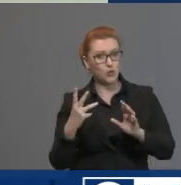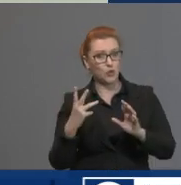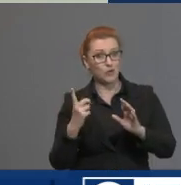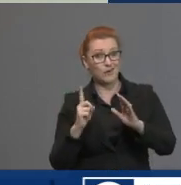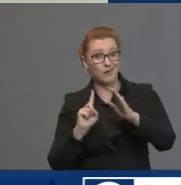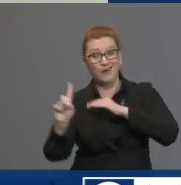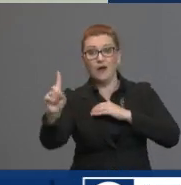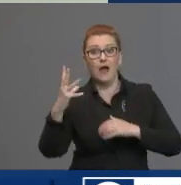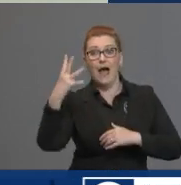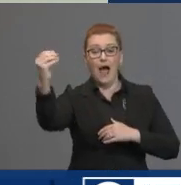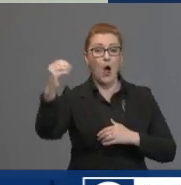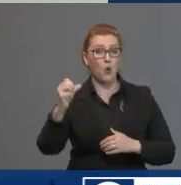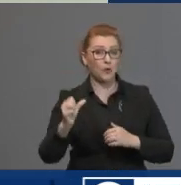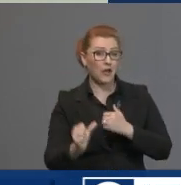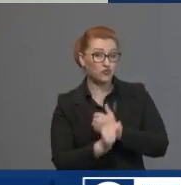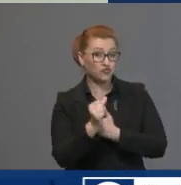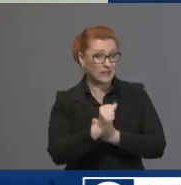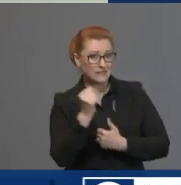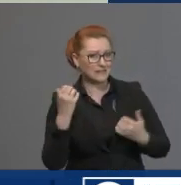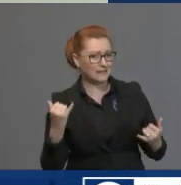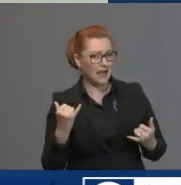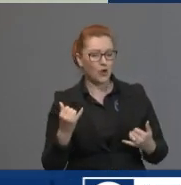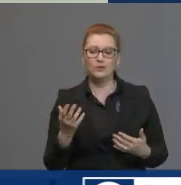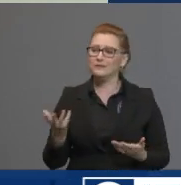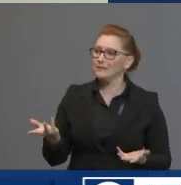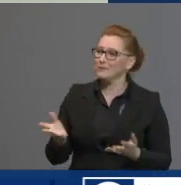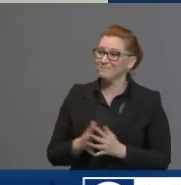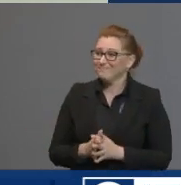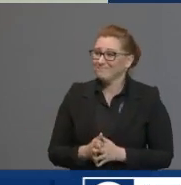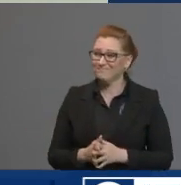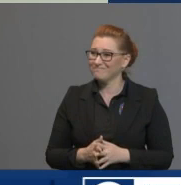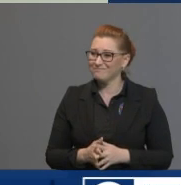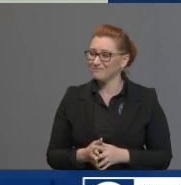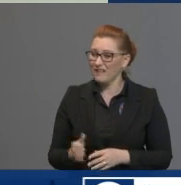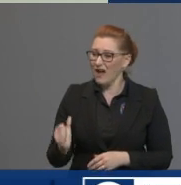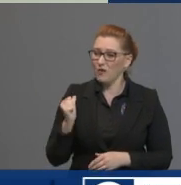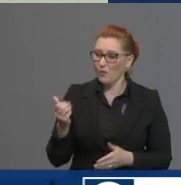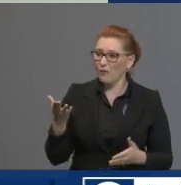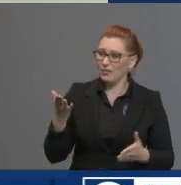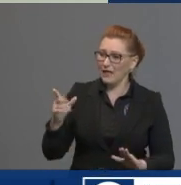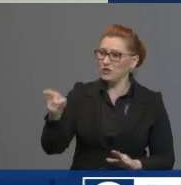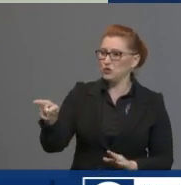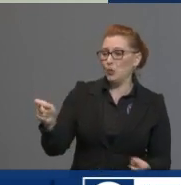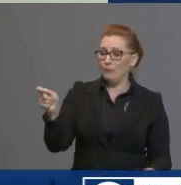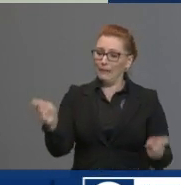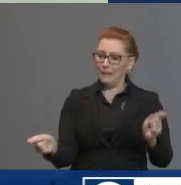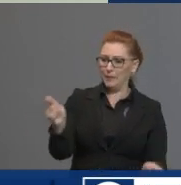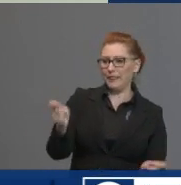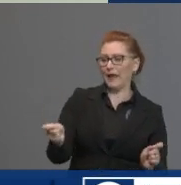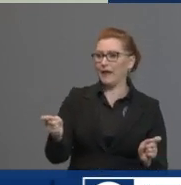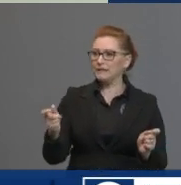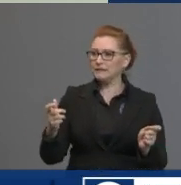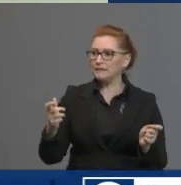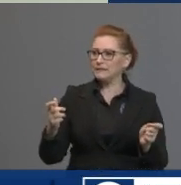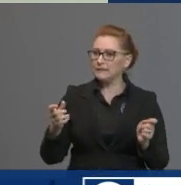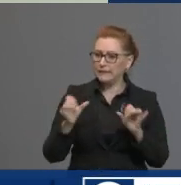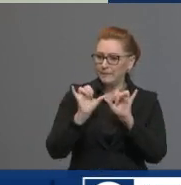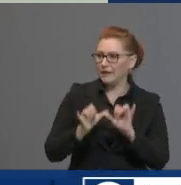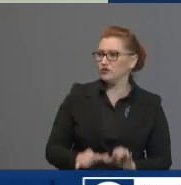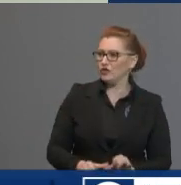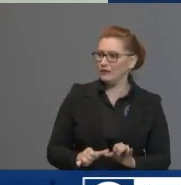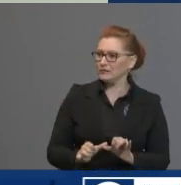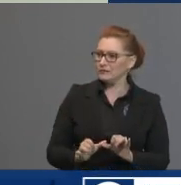order being dissolved? So, Howie, I'm not going to allow you to manipulate